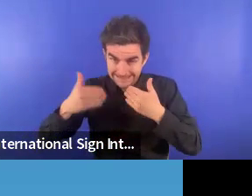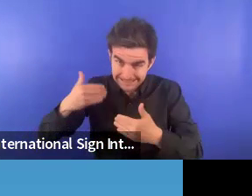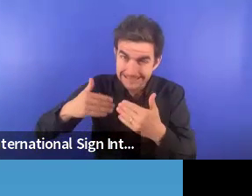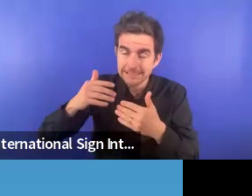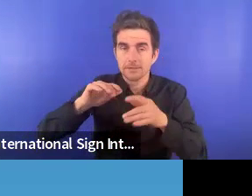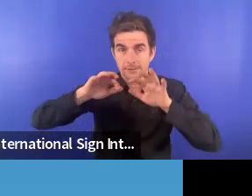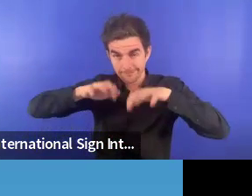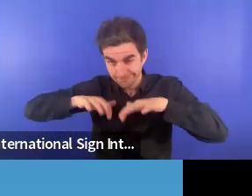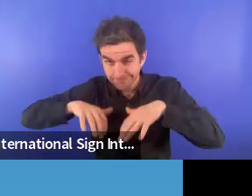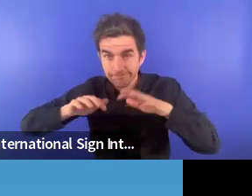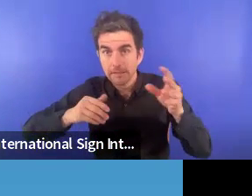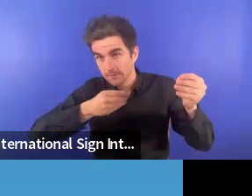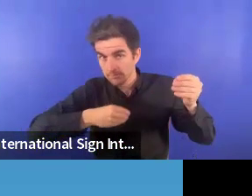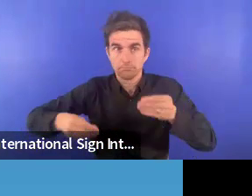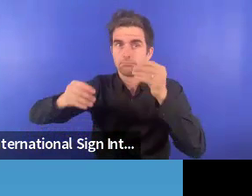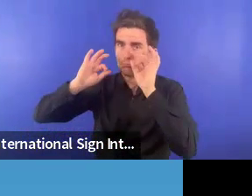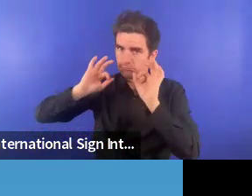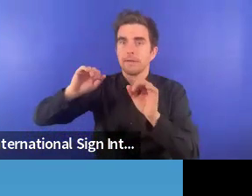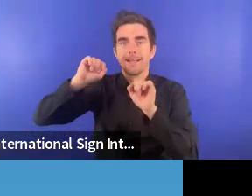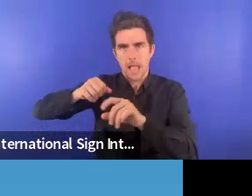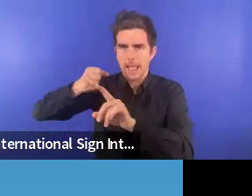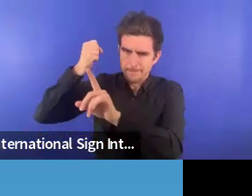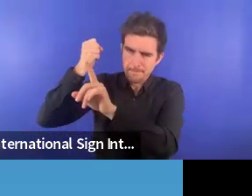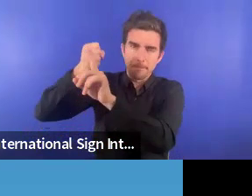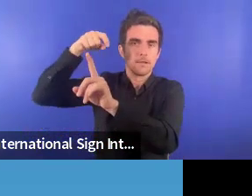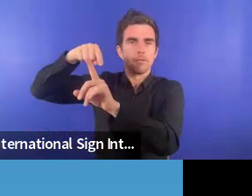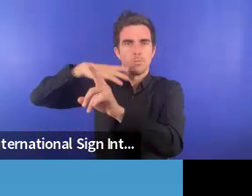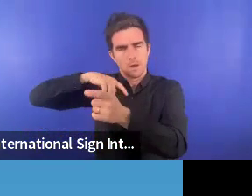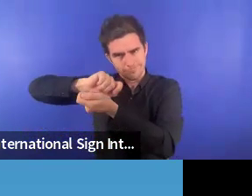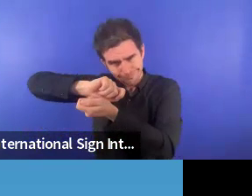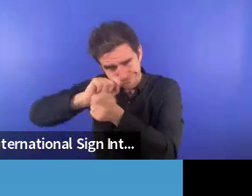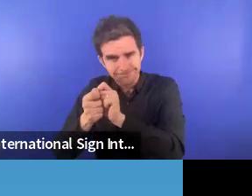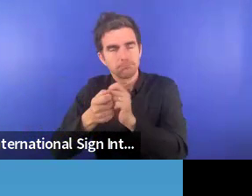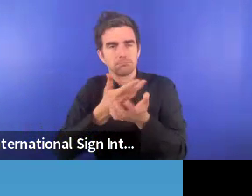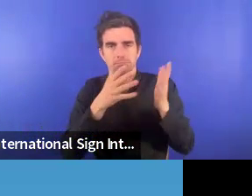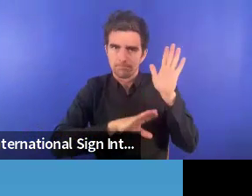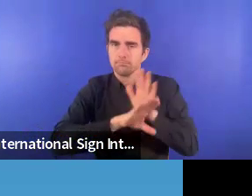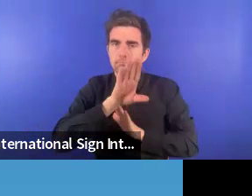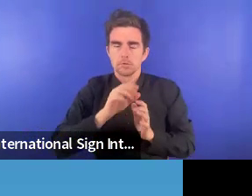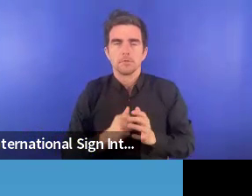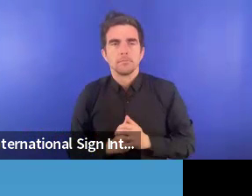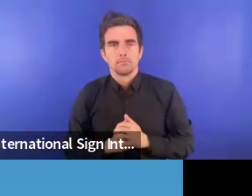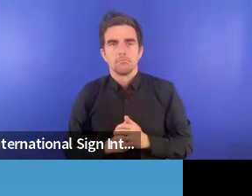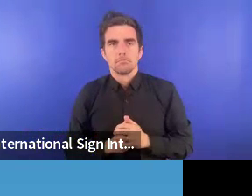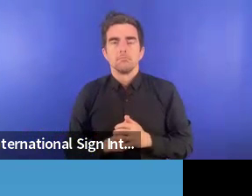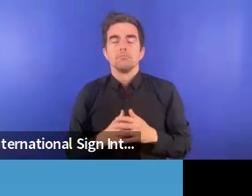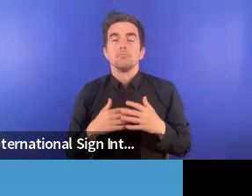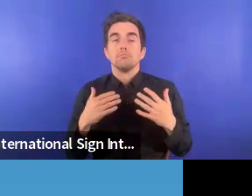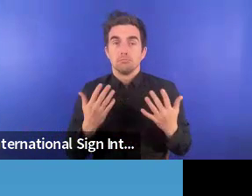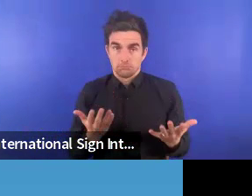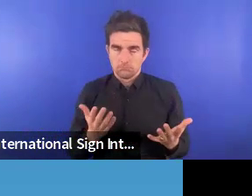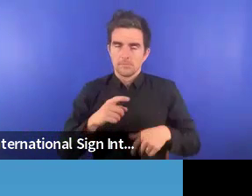wanted to mention timing. The other thing I wanted to say, and thank you, Waiswa,